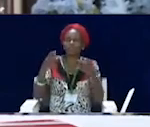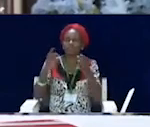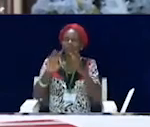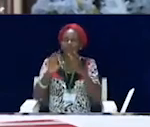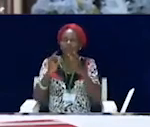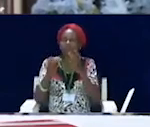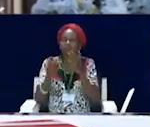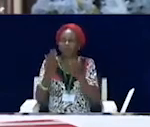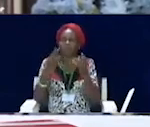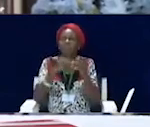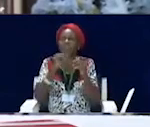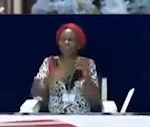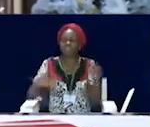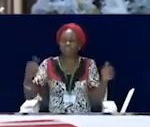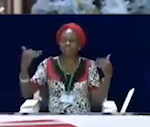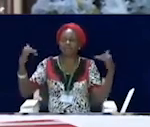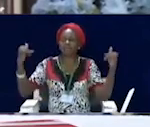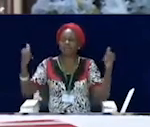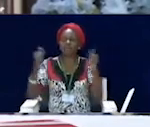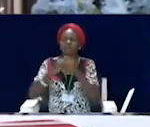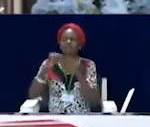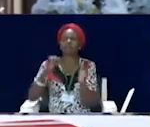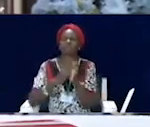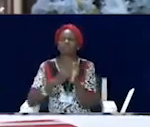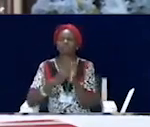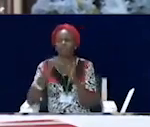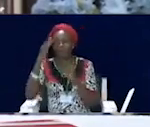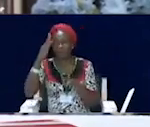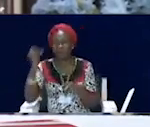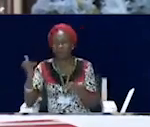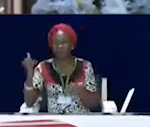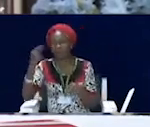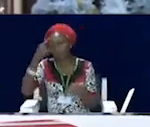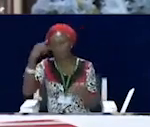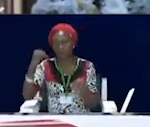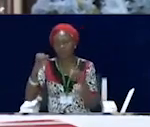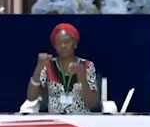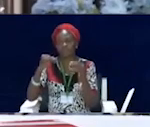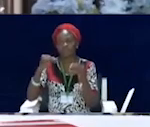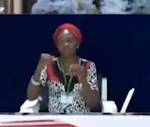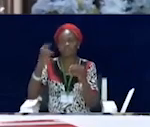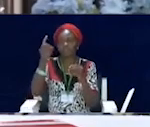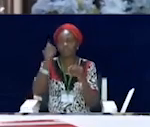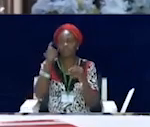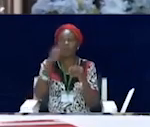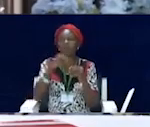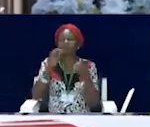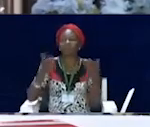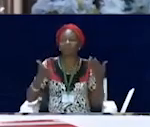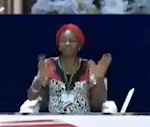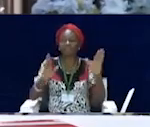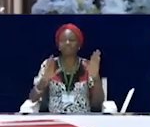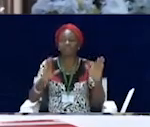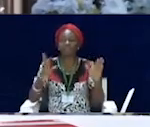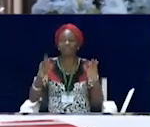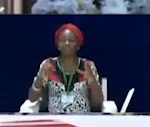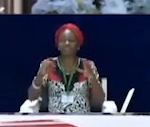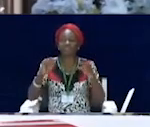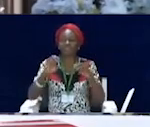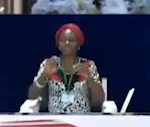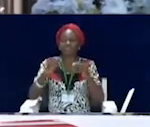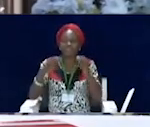a child can play with it. Why? Because the rubber will not allow the electric power